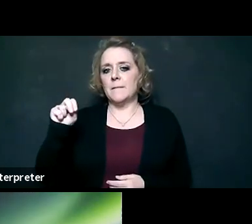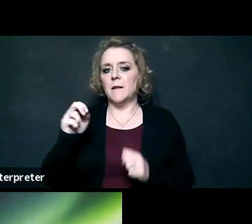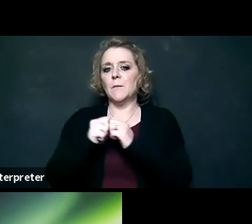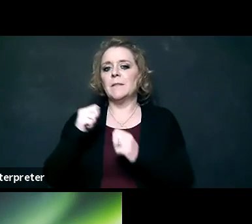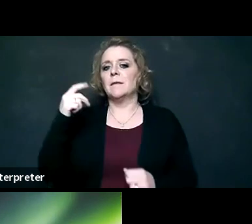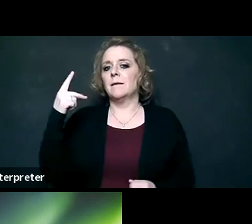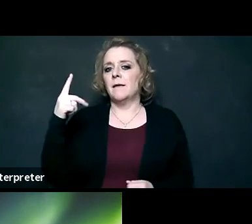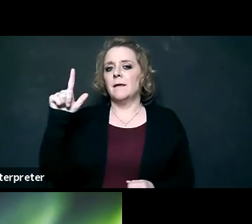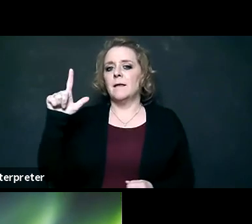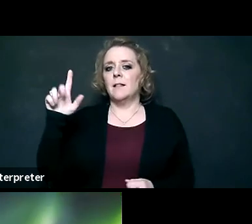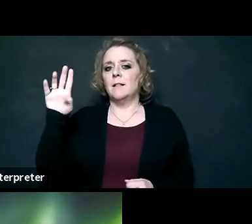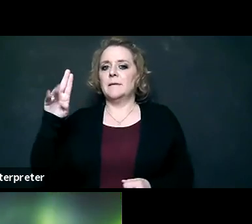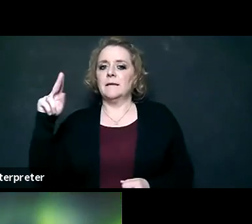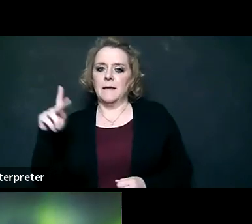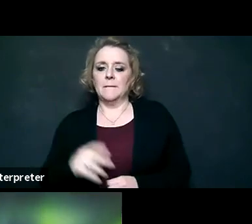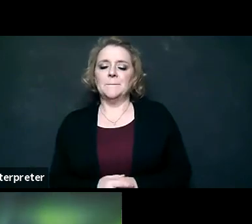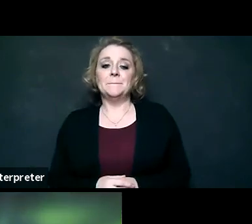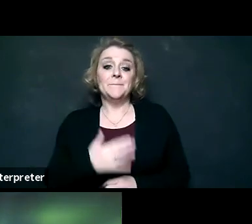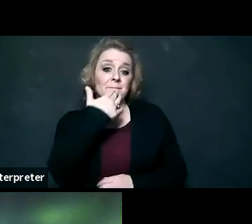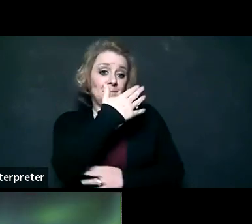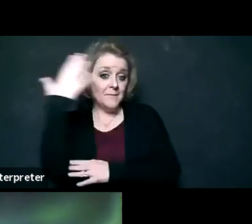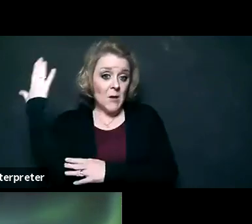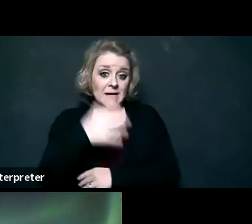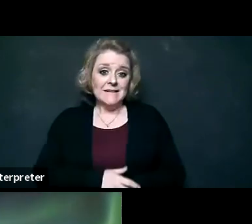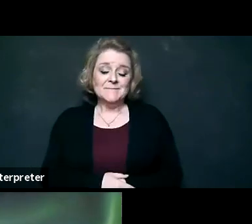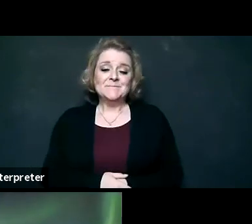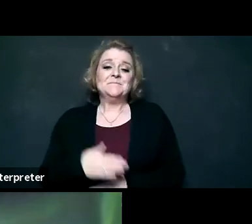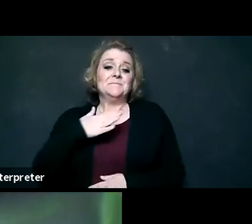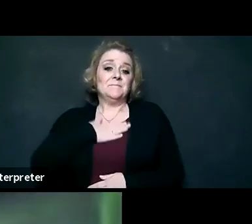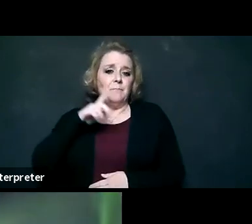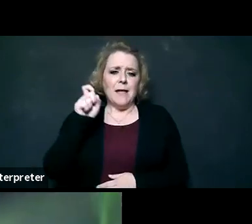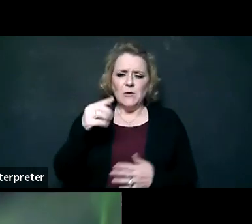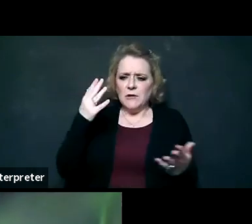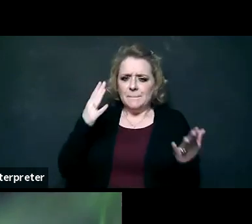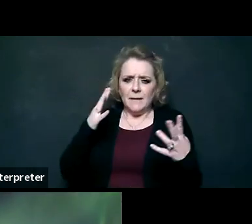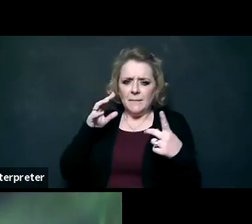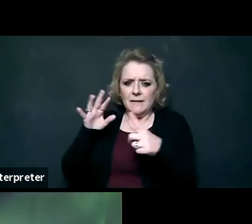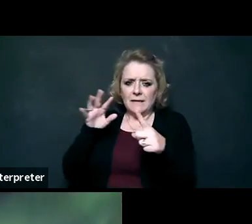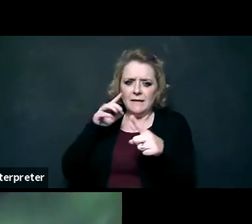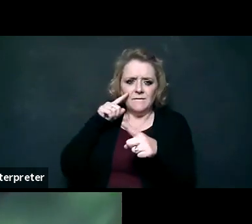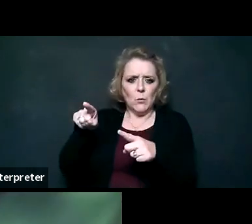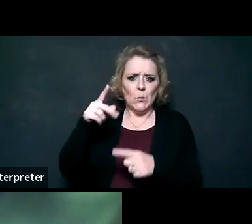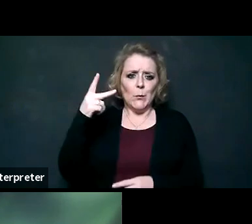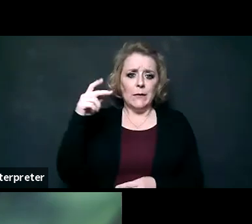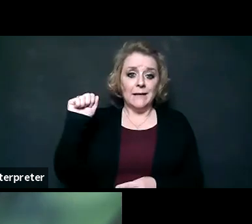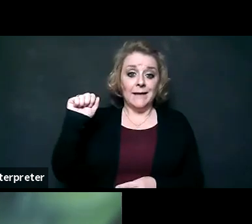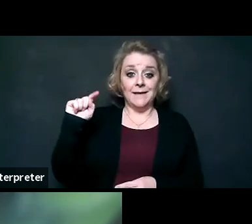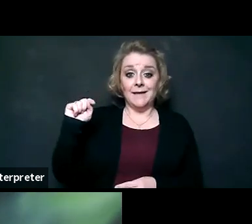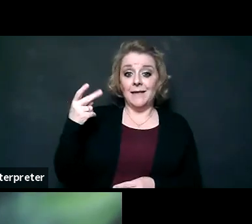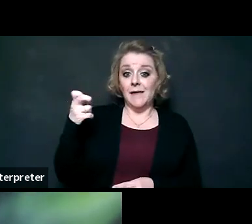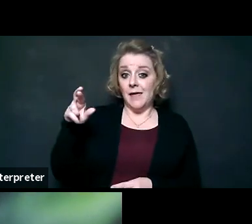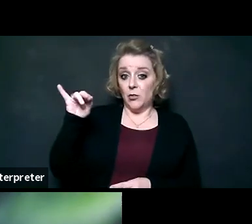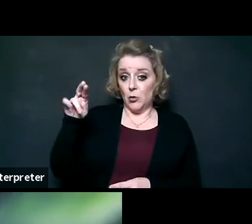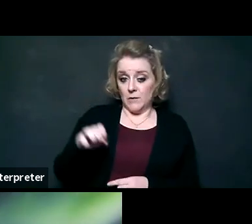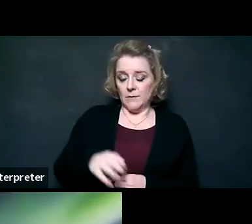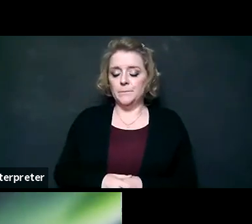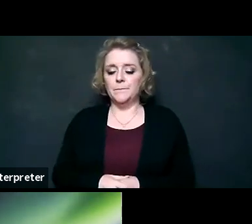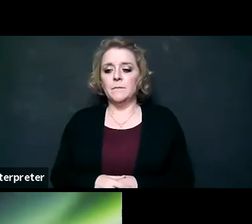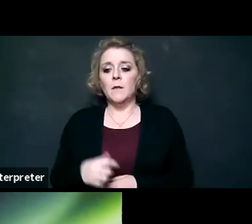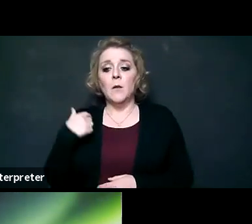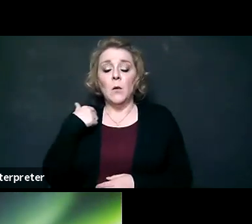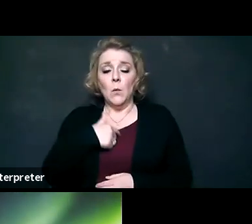Good morning, everyone. My question is this, and this may be more geared towards Katherine. We are seeing more cases, I